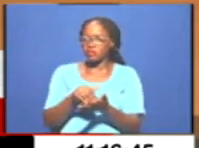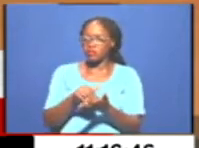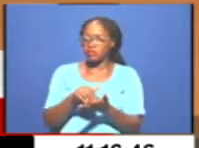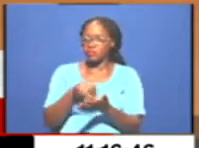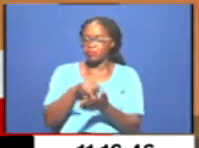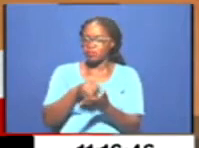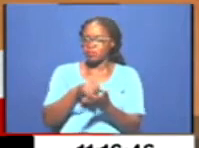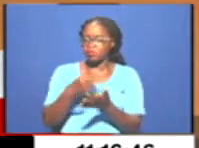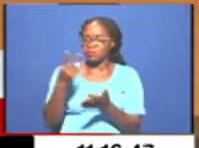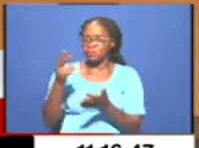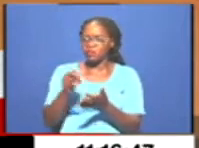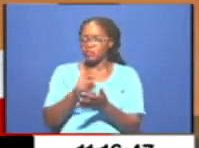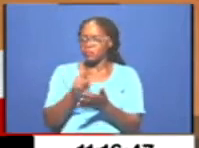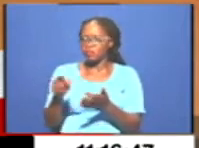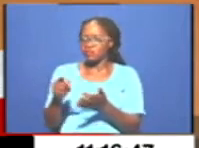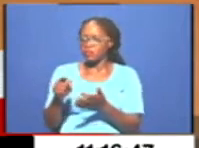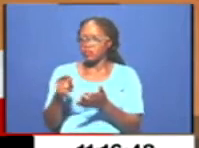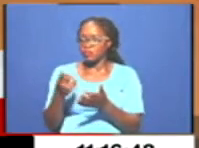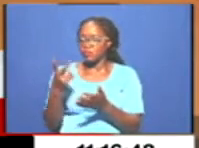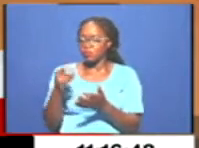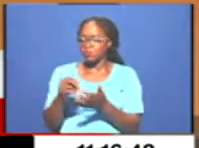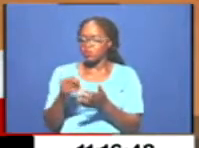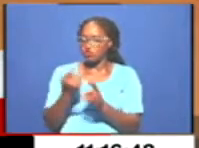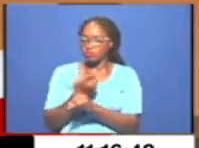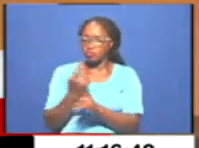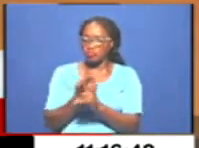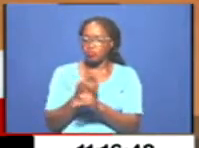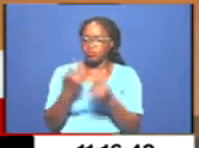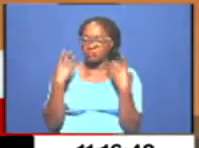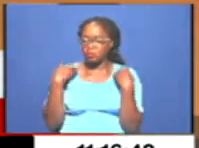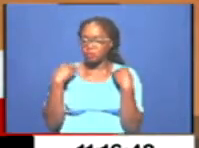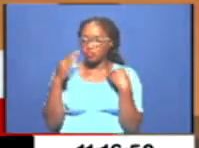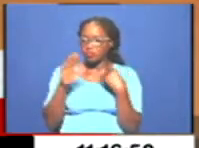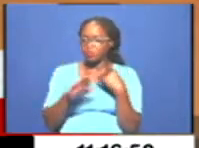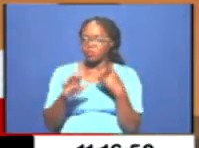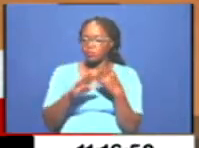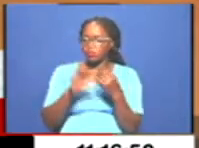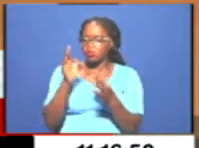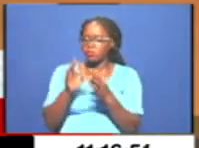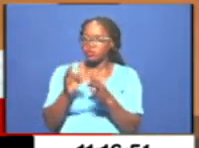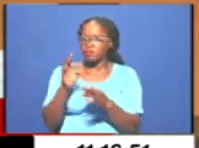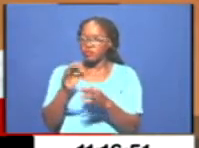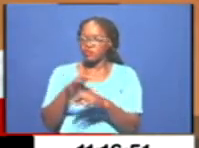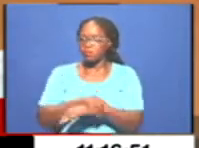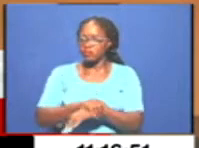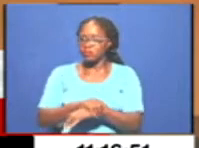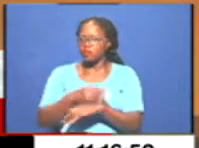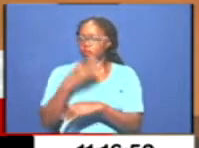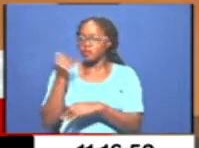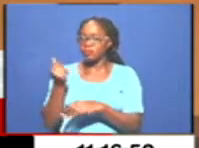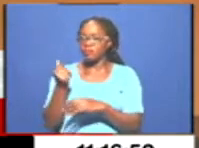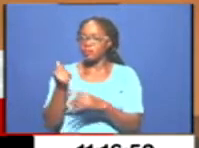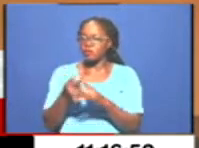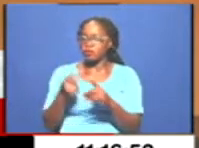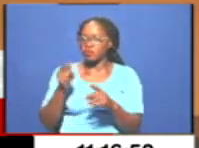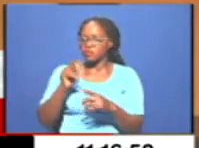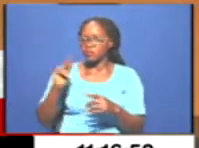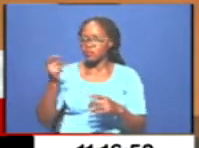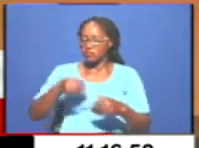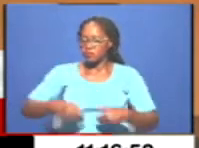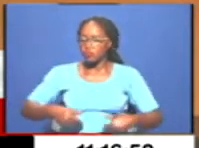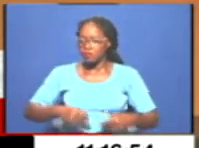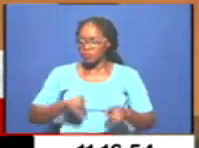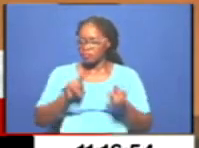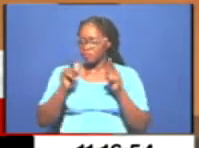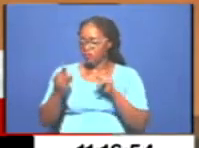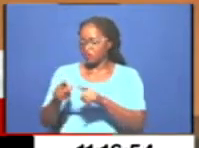20 to 20 different sports disciplines. If we are able to get the very best of the Kenyan youth come to that place to